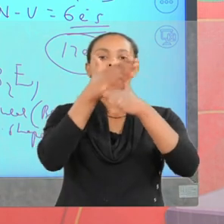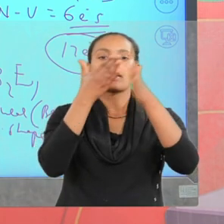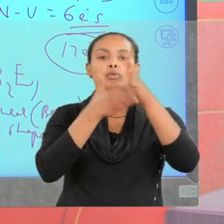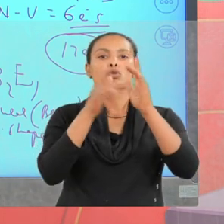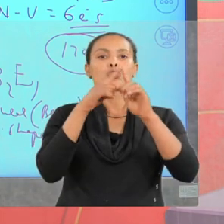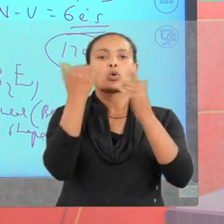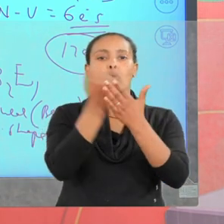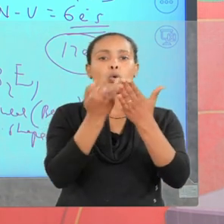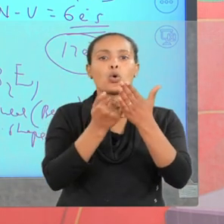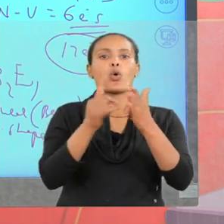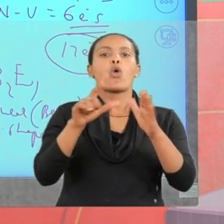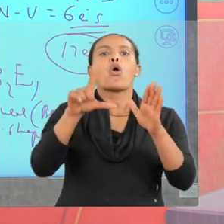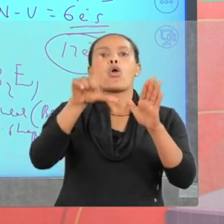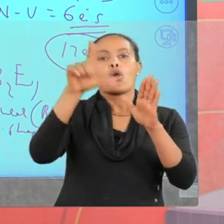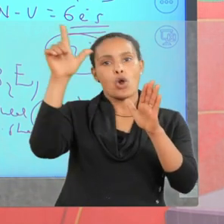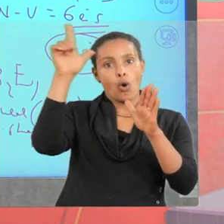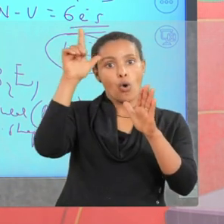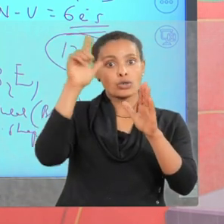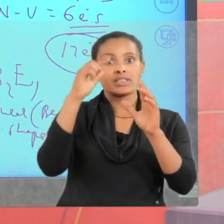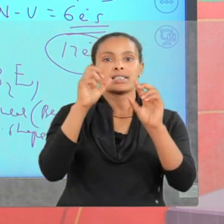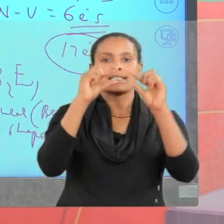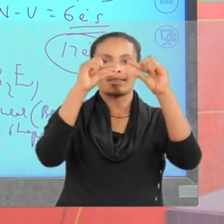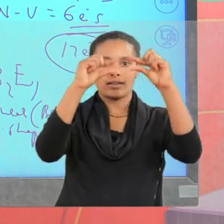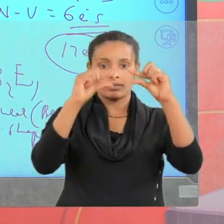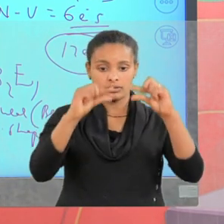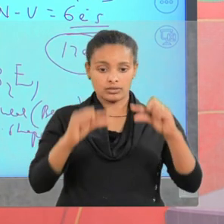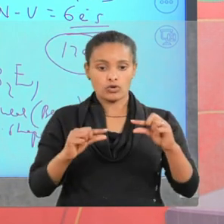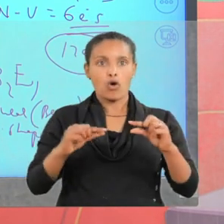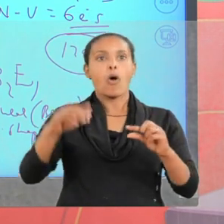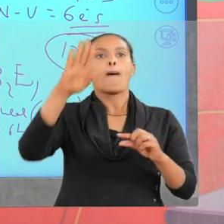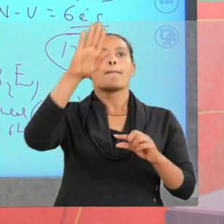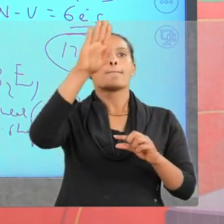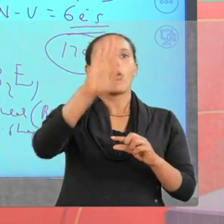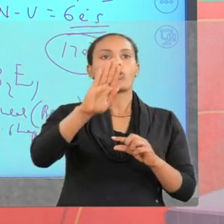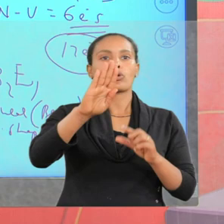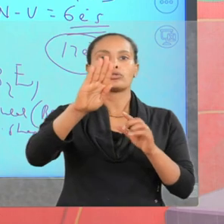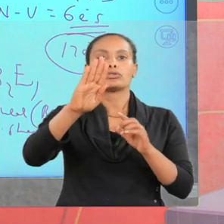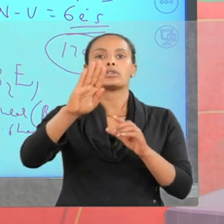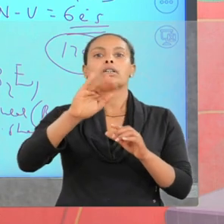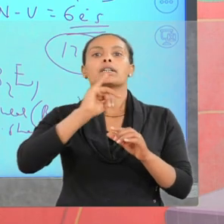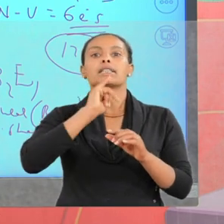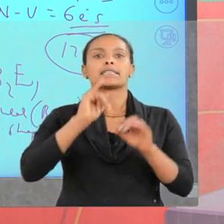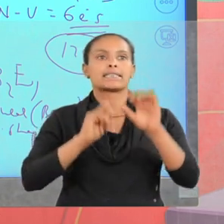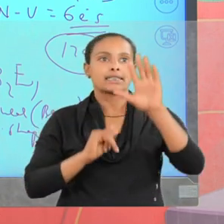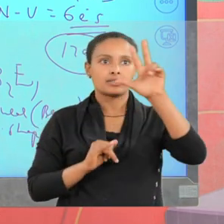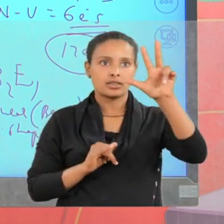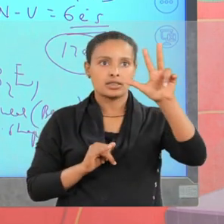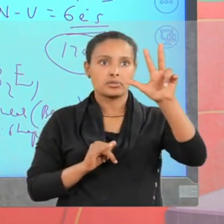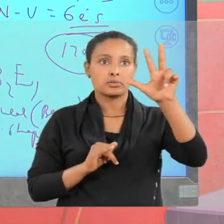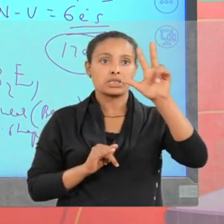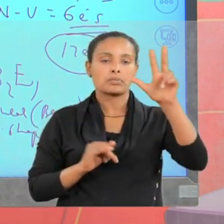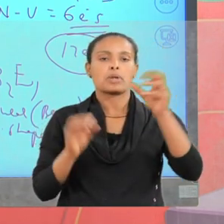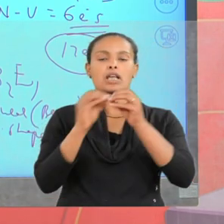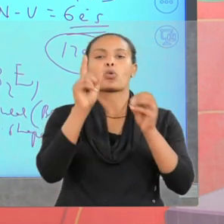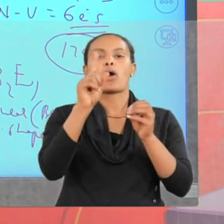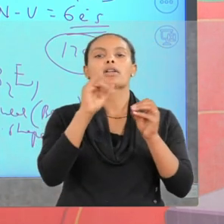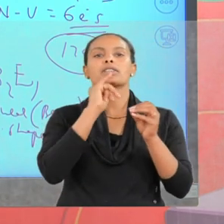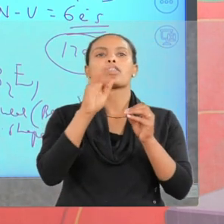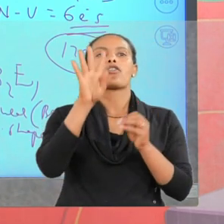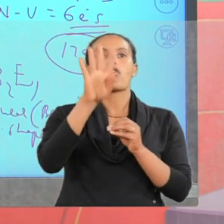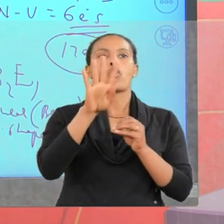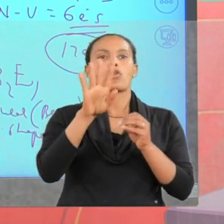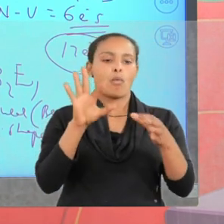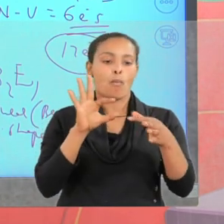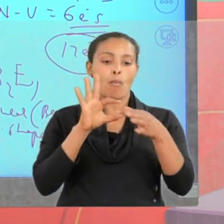to draw the Lewis structure of this molecule. Boron, its valence electron is 3, plus 1, 4. Therefore,